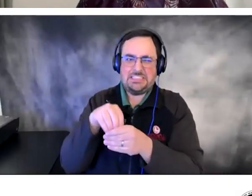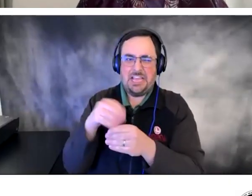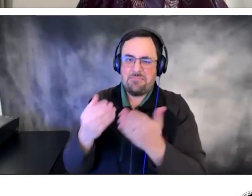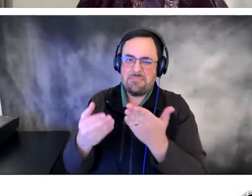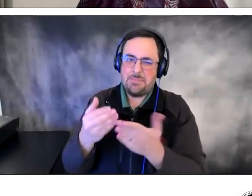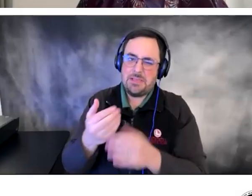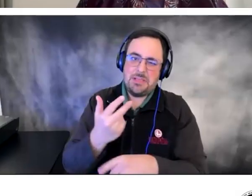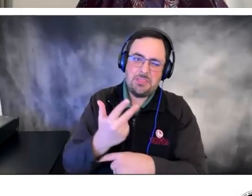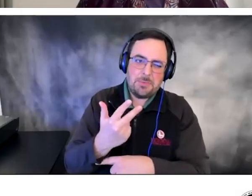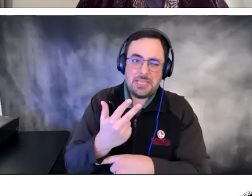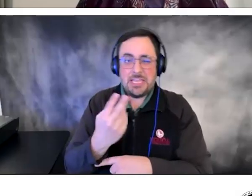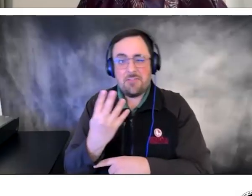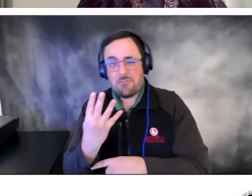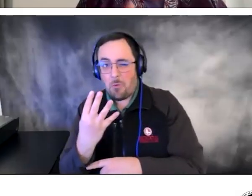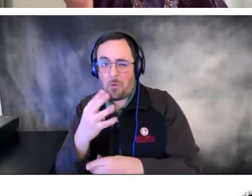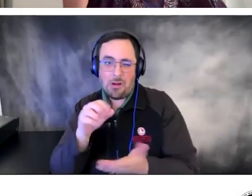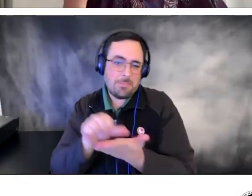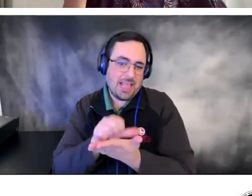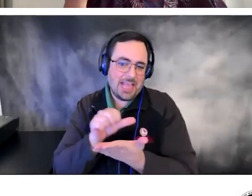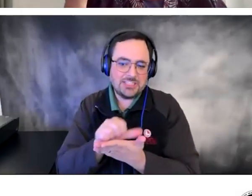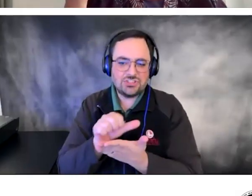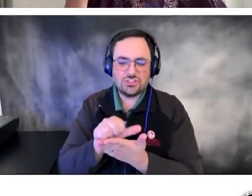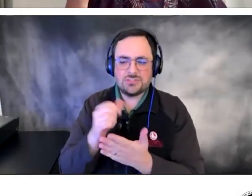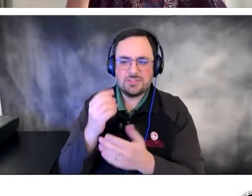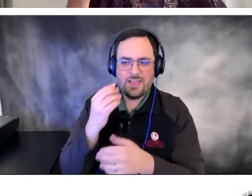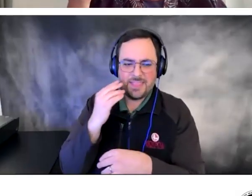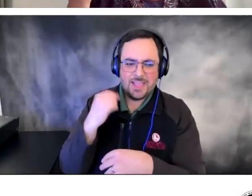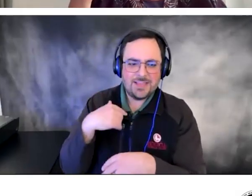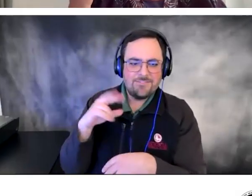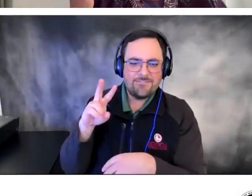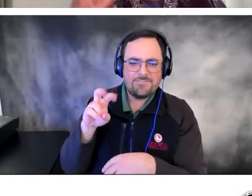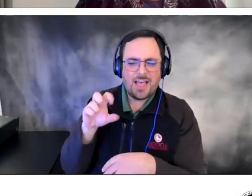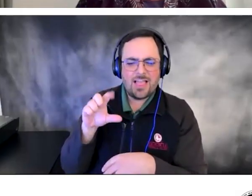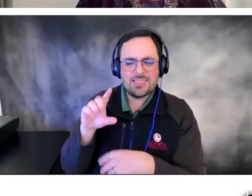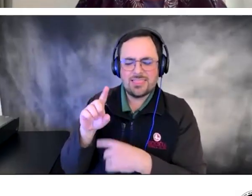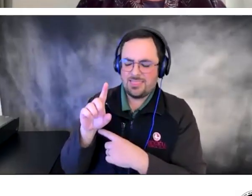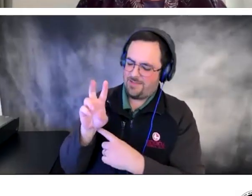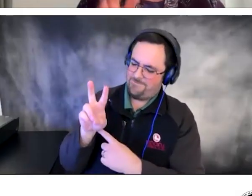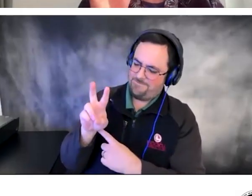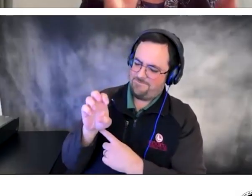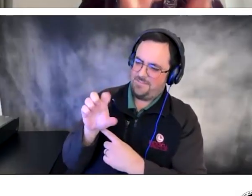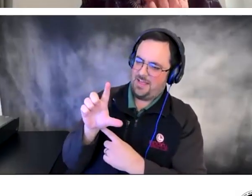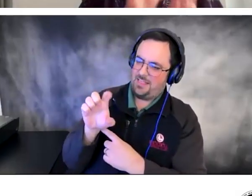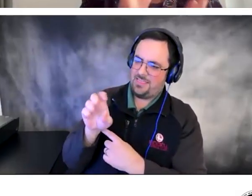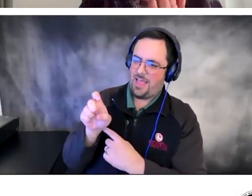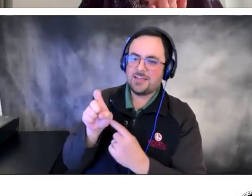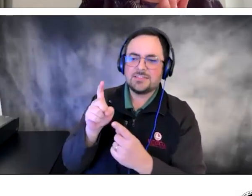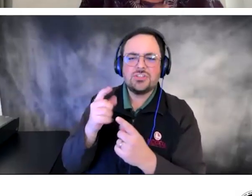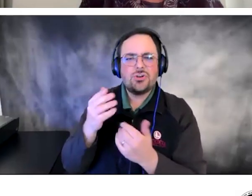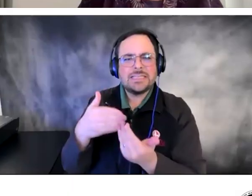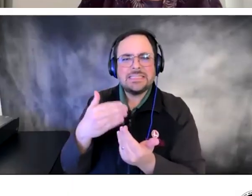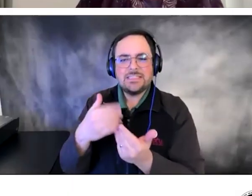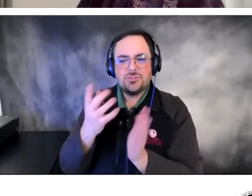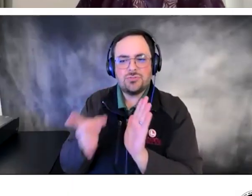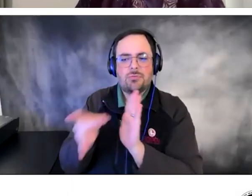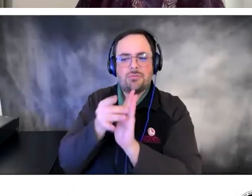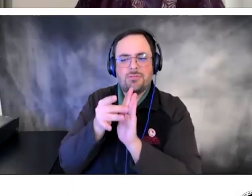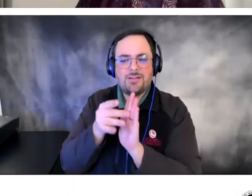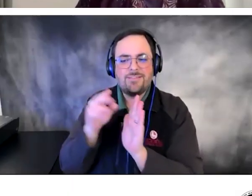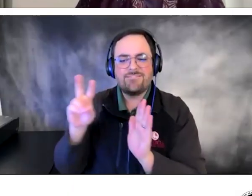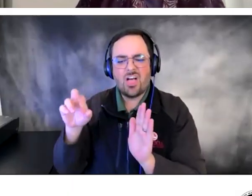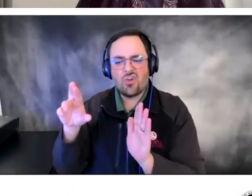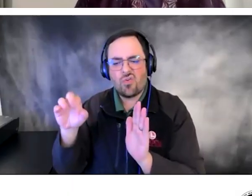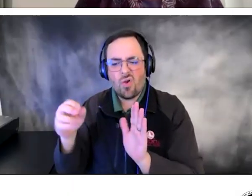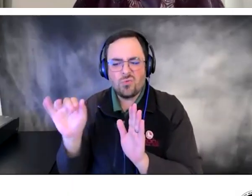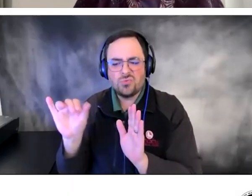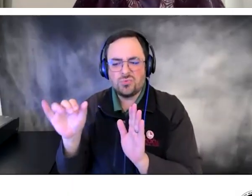maybe 3 or 4 pages, and it's I think it's like Velux. I'm not sure what you call it, maybe Velux materials, so things stick to it quite readily. Velcro